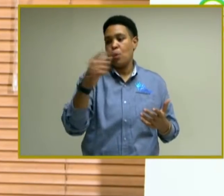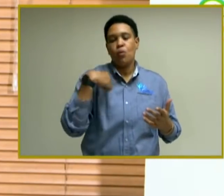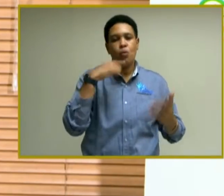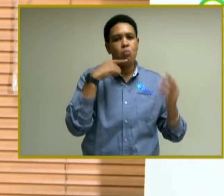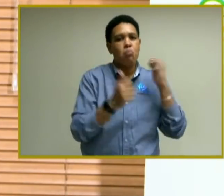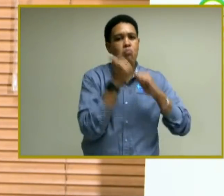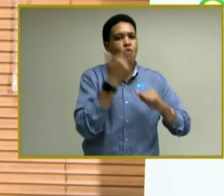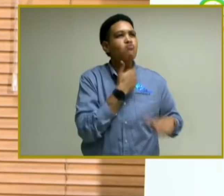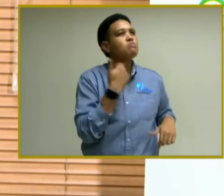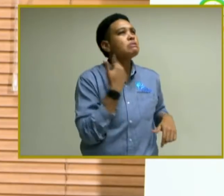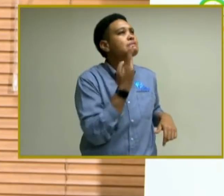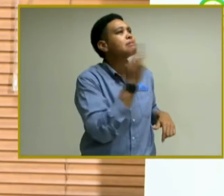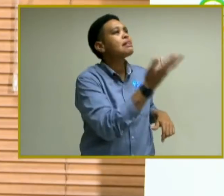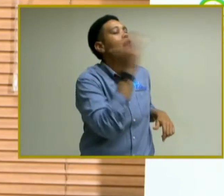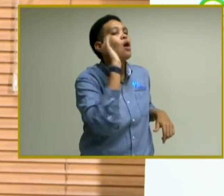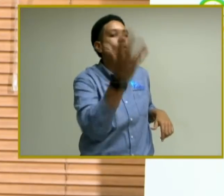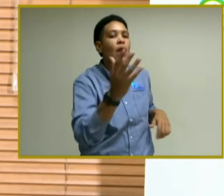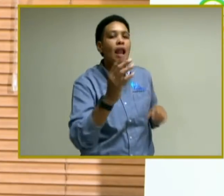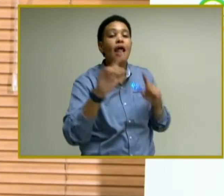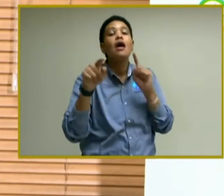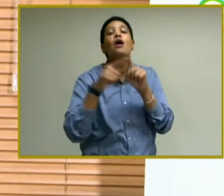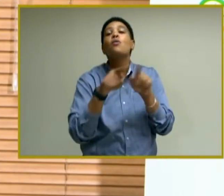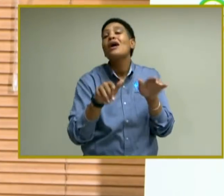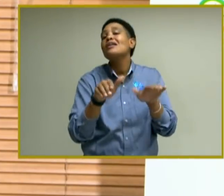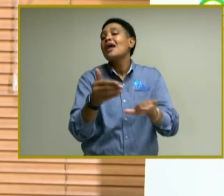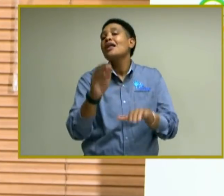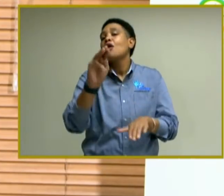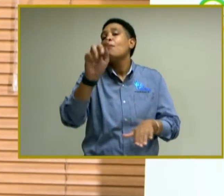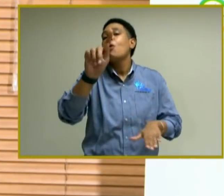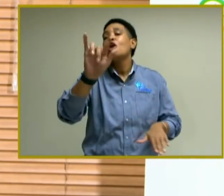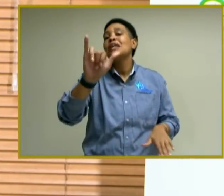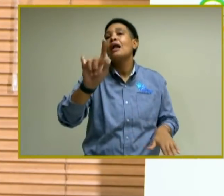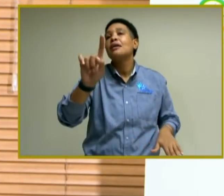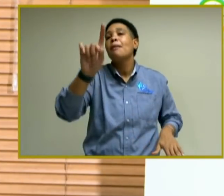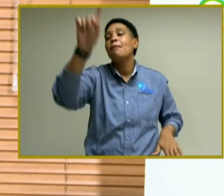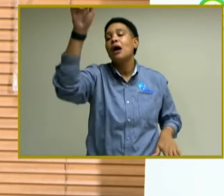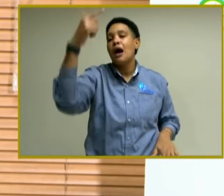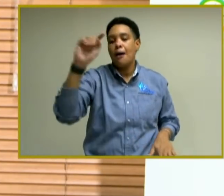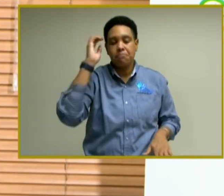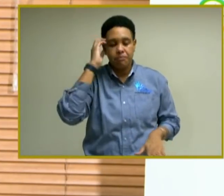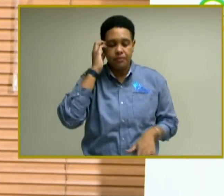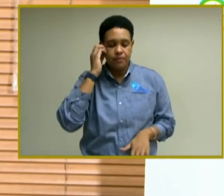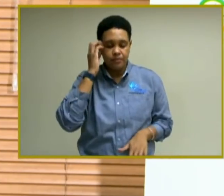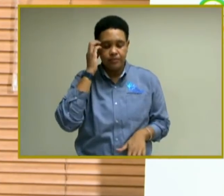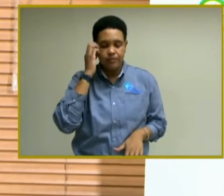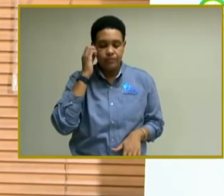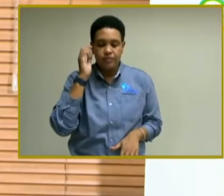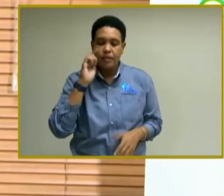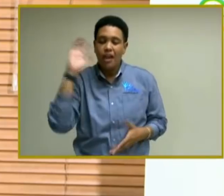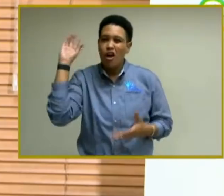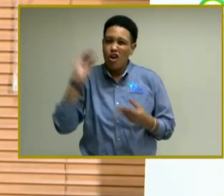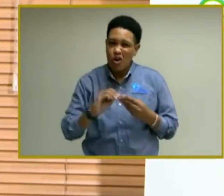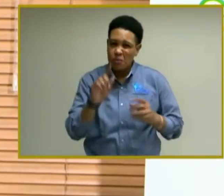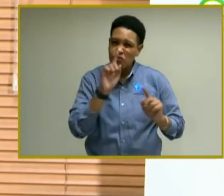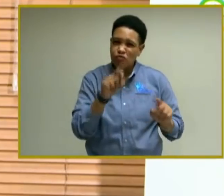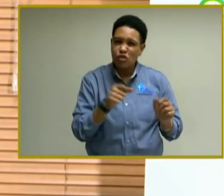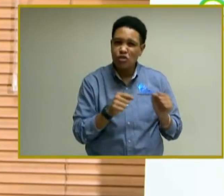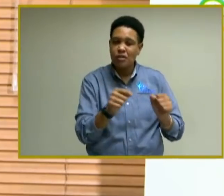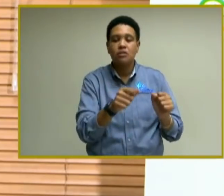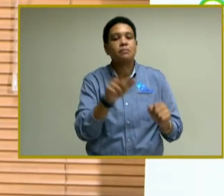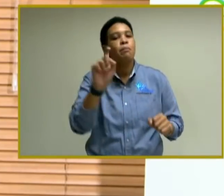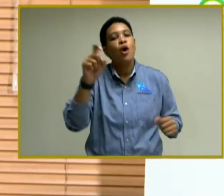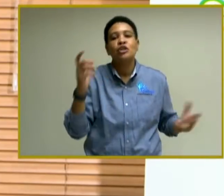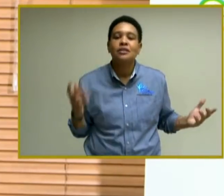at risks, and that's when mortality or death rates go up. A comprehensive response strategy is therefore a